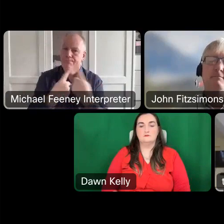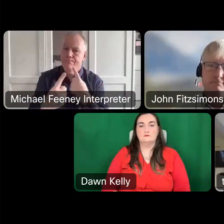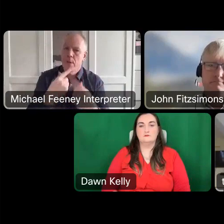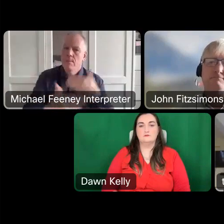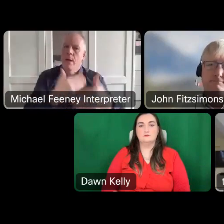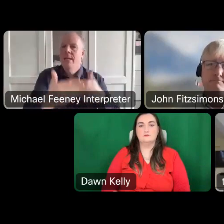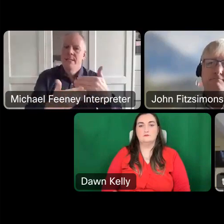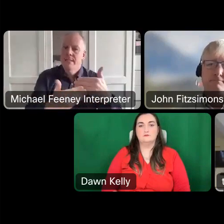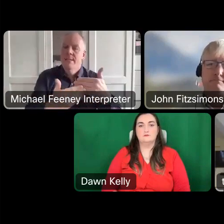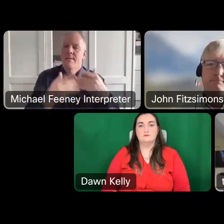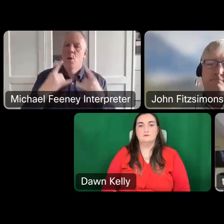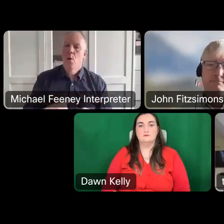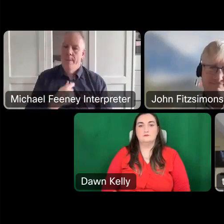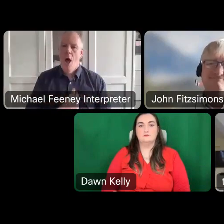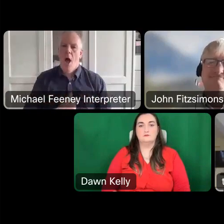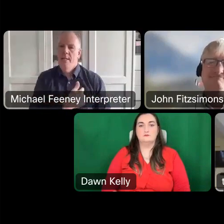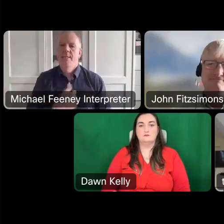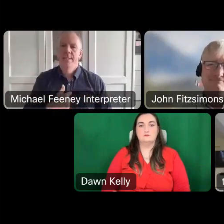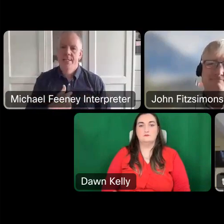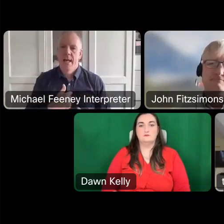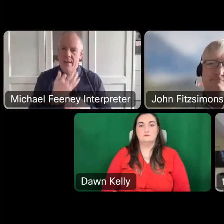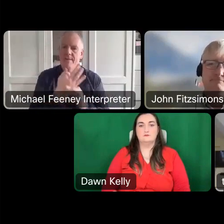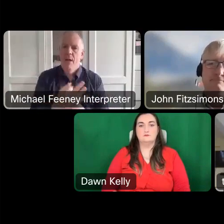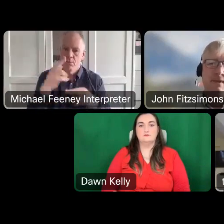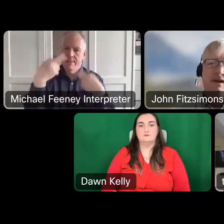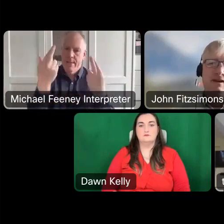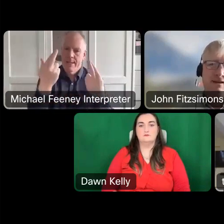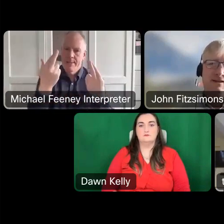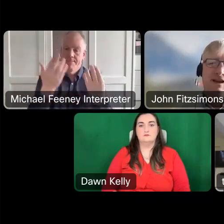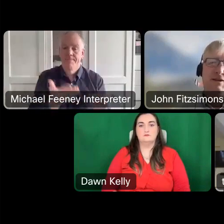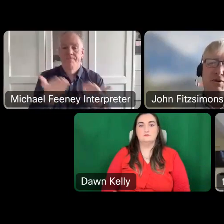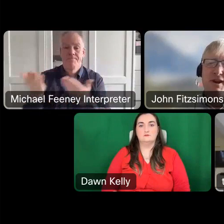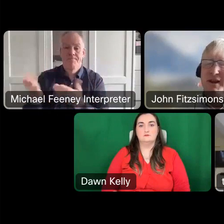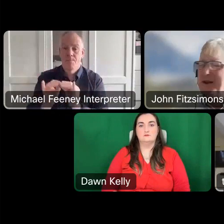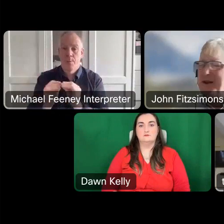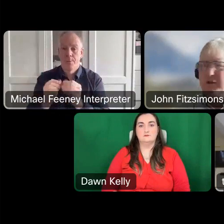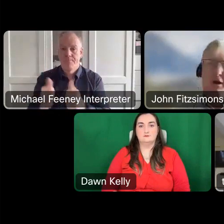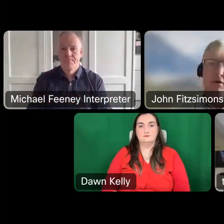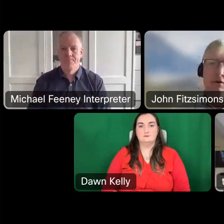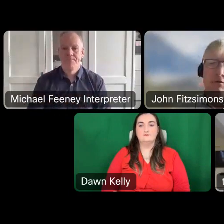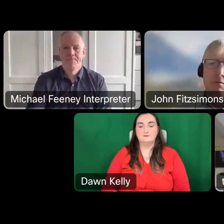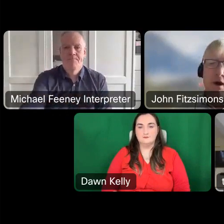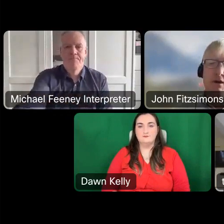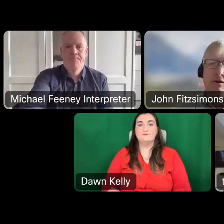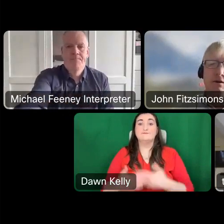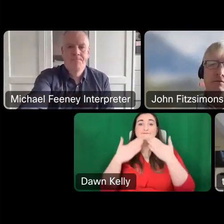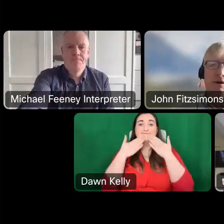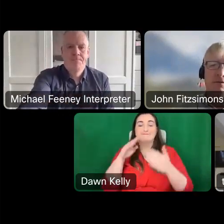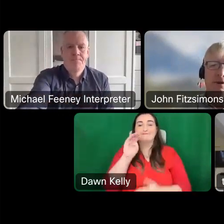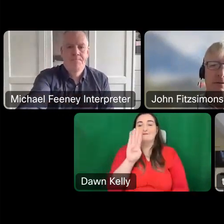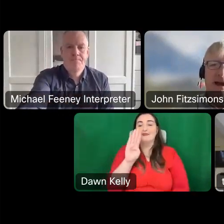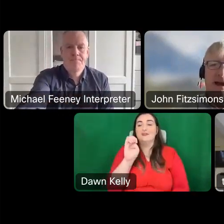of human honesty and respect people. Thanks, Bernie. And I think that's a real reminder of